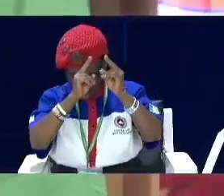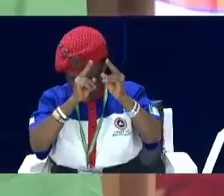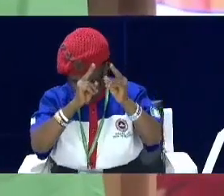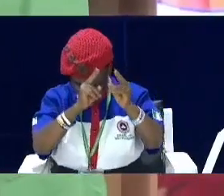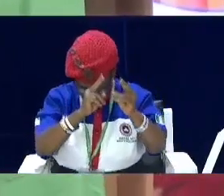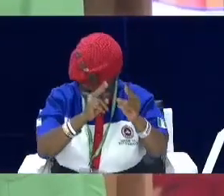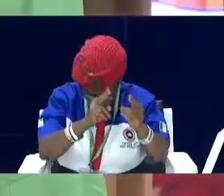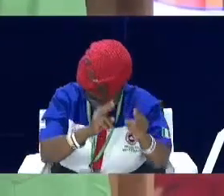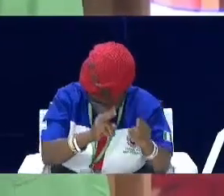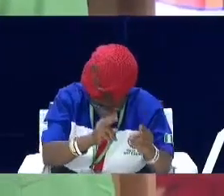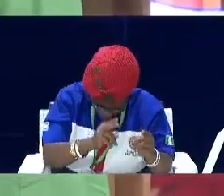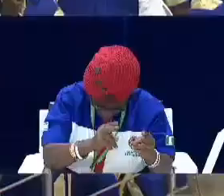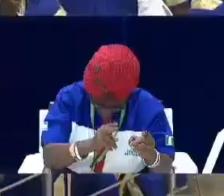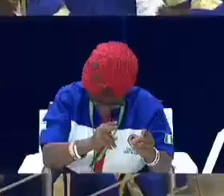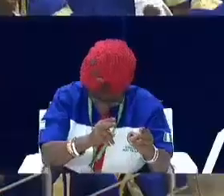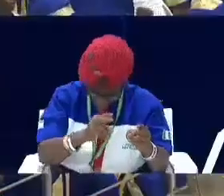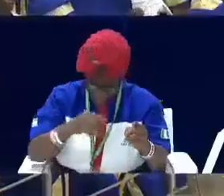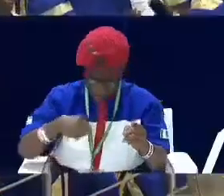honor.